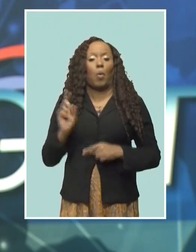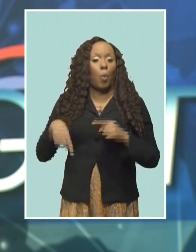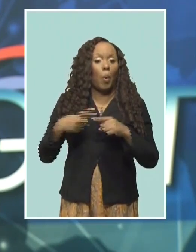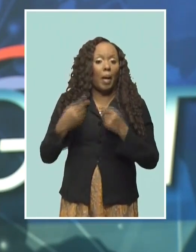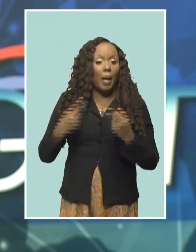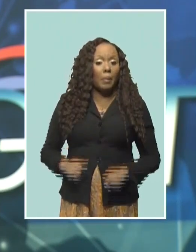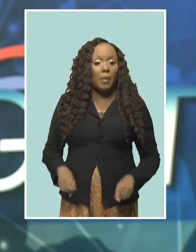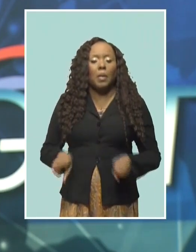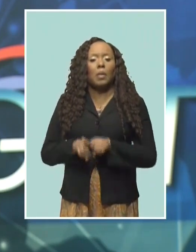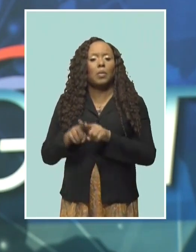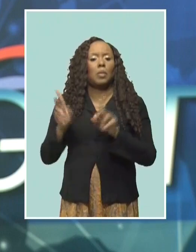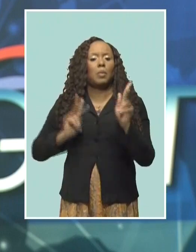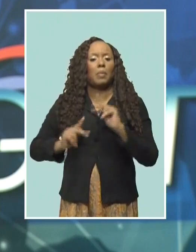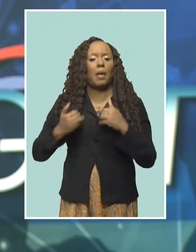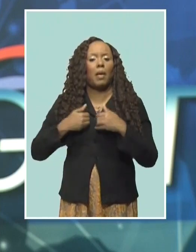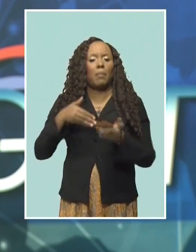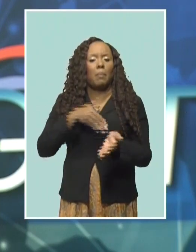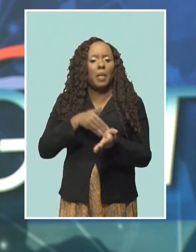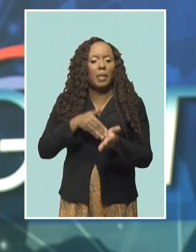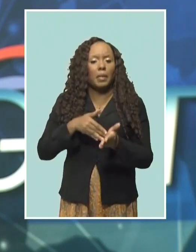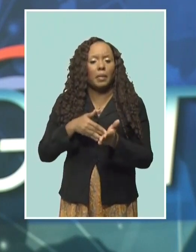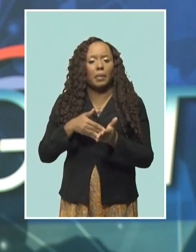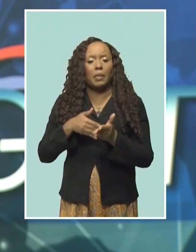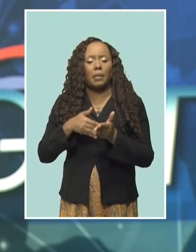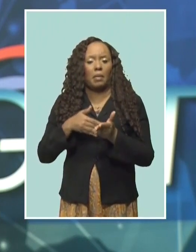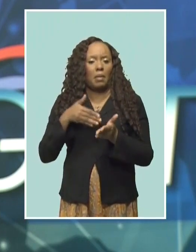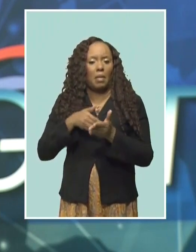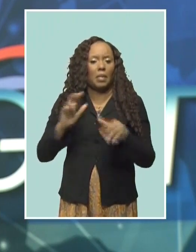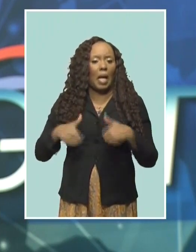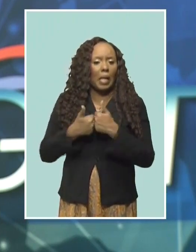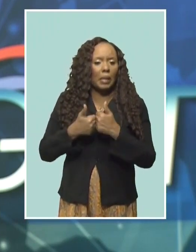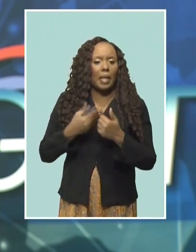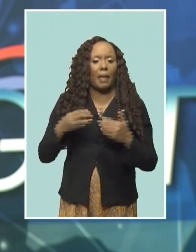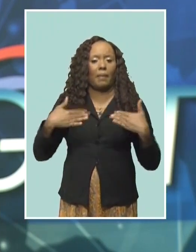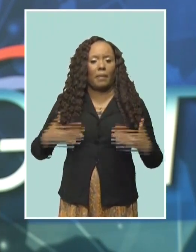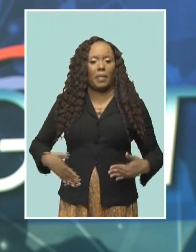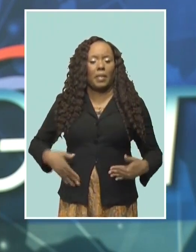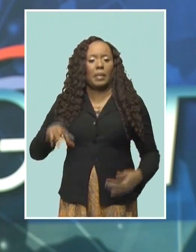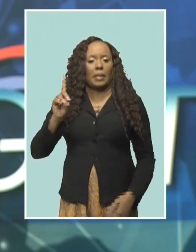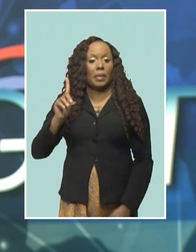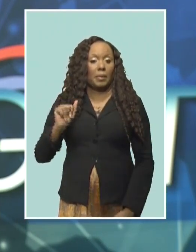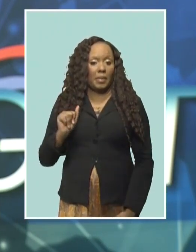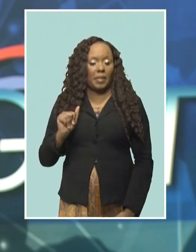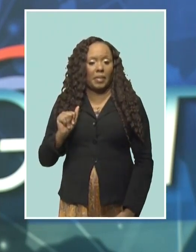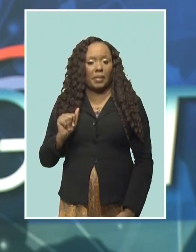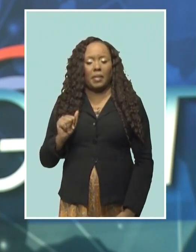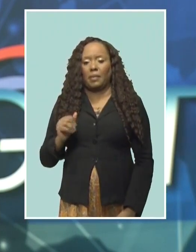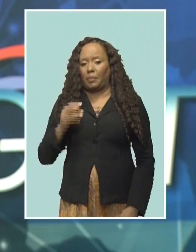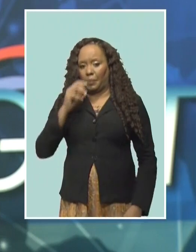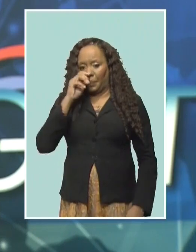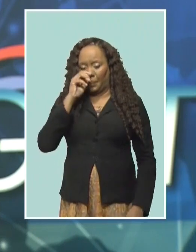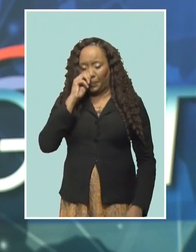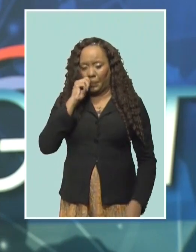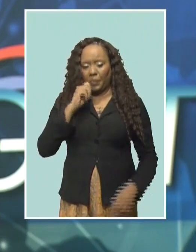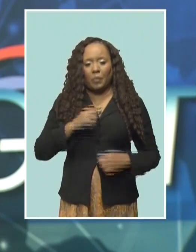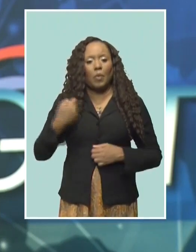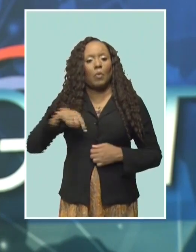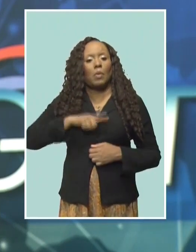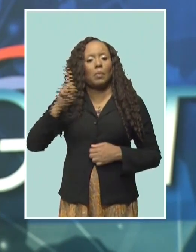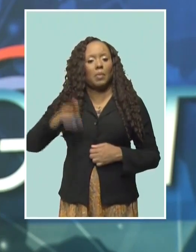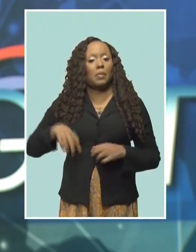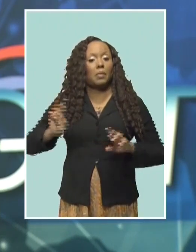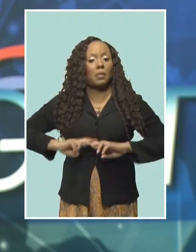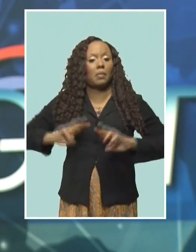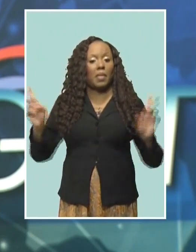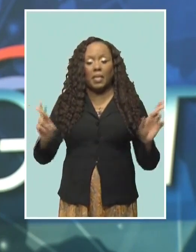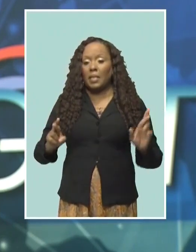with medical disorders and physical disabilities pertaining to consent. The Attorney General says the country must be prepared to call